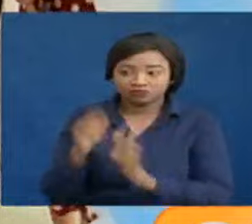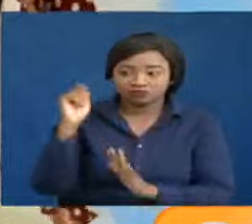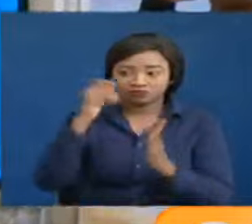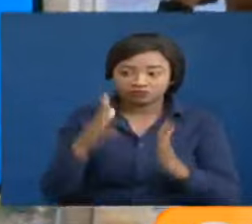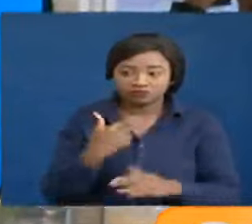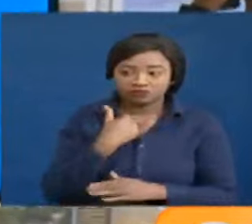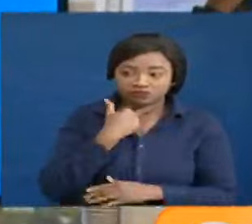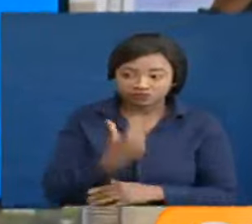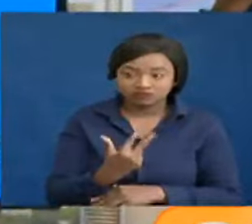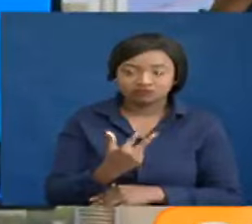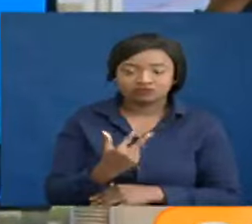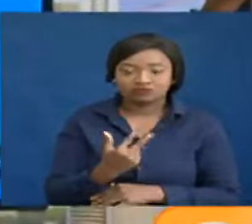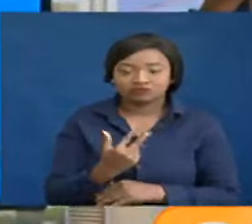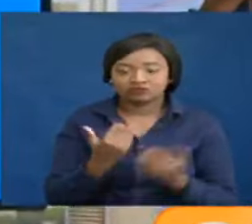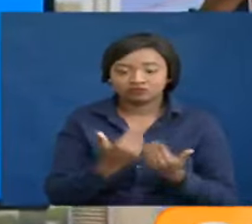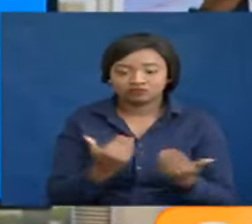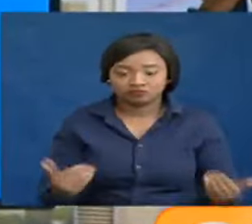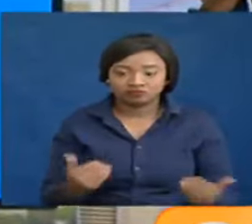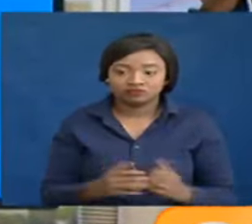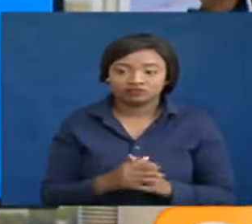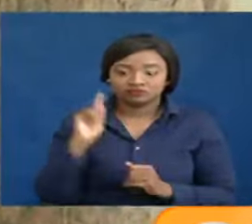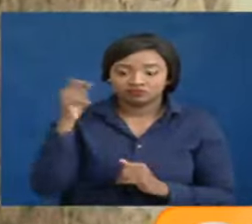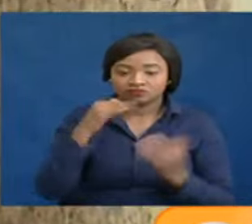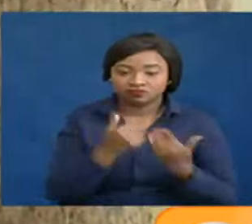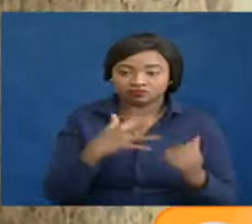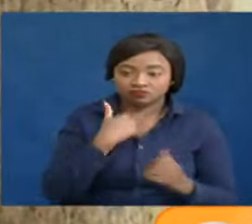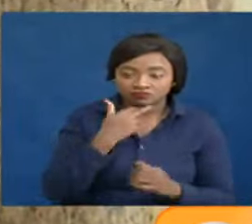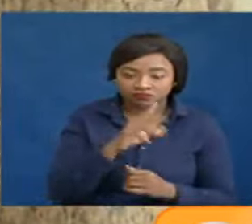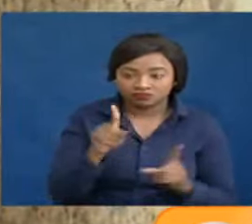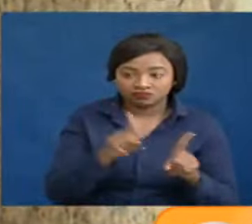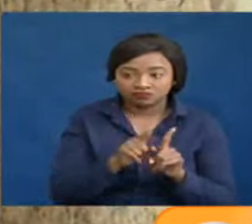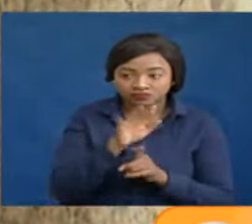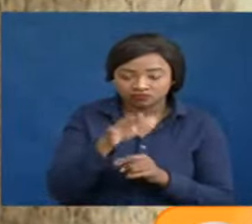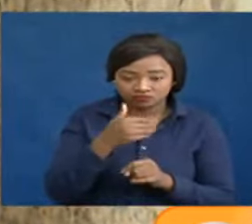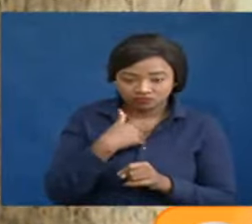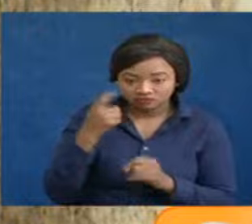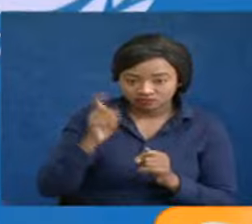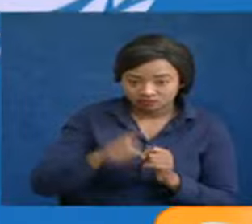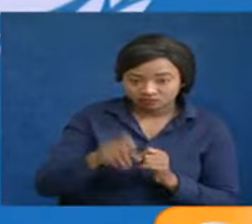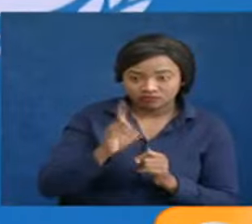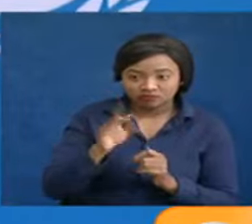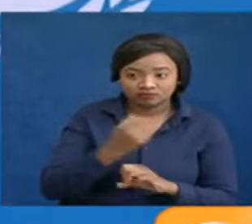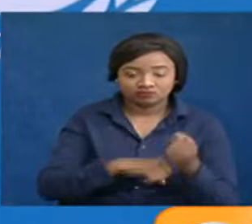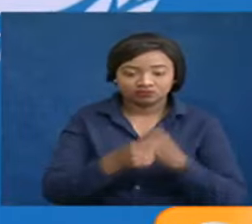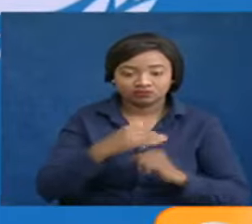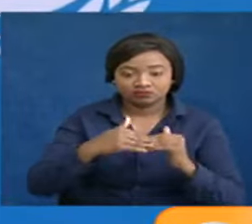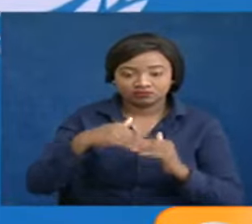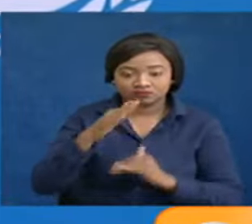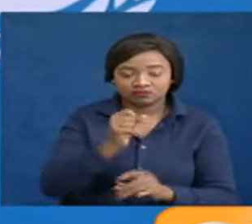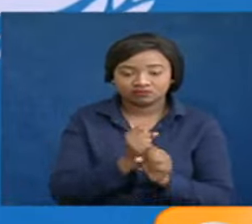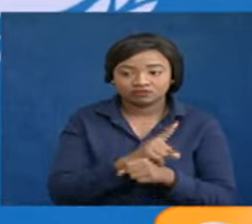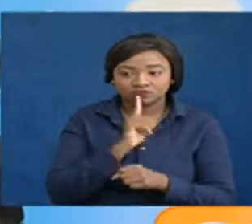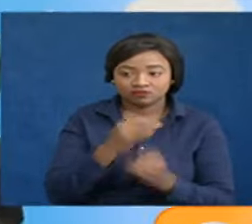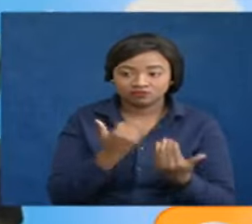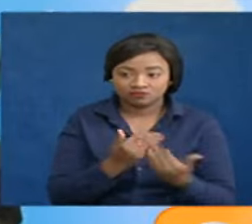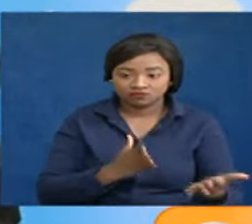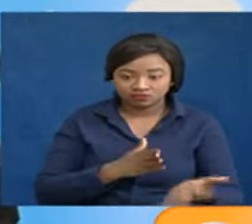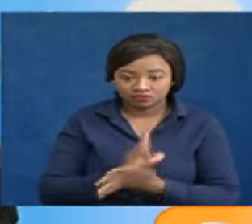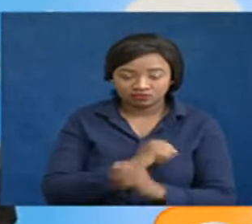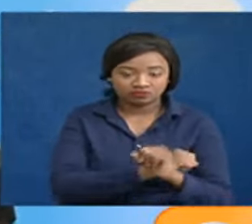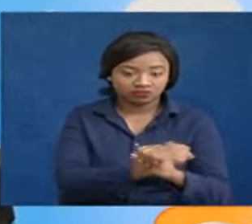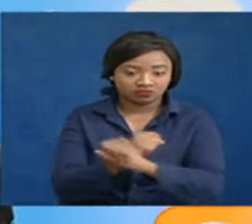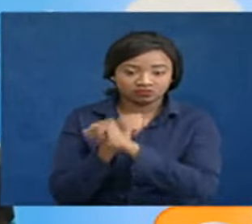children and addresses their evolving needs, adding that there is more to be done in ensuring children's rights are upheld. Last year,